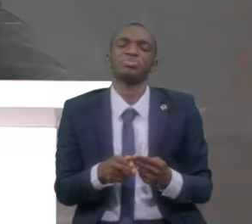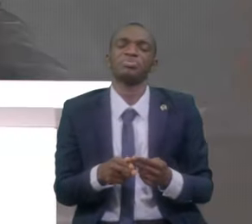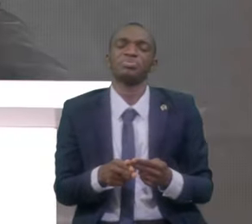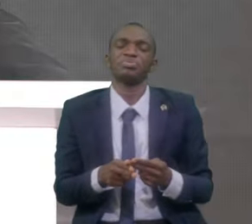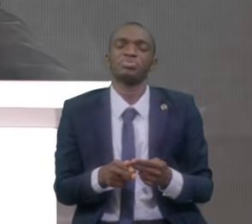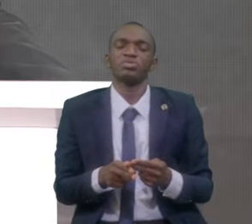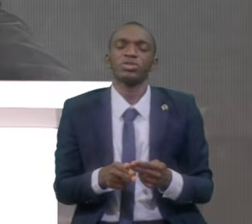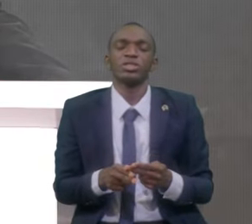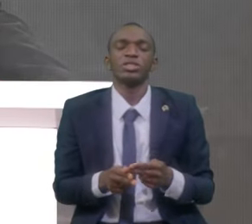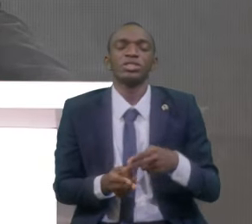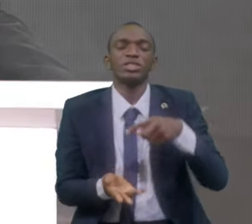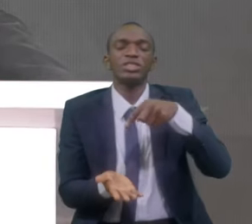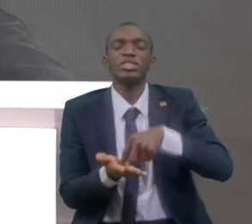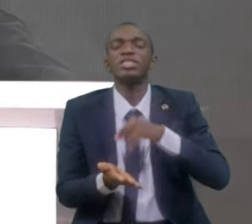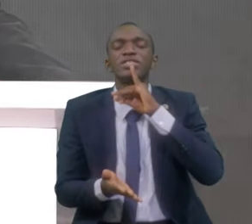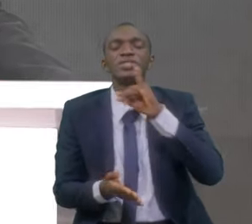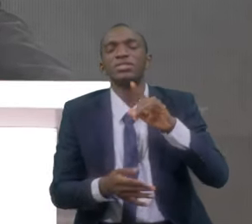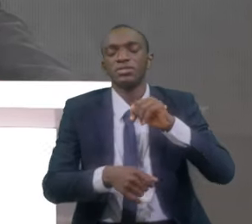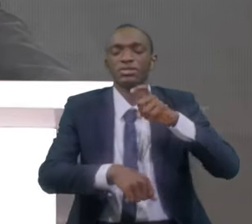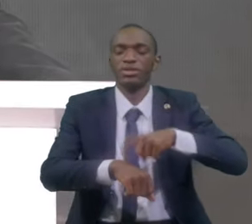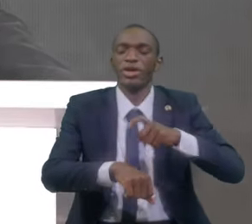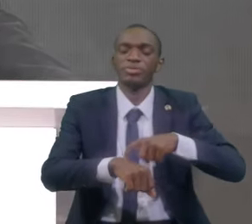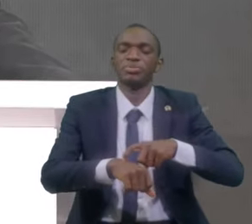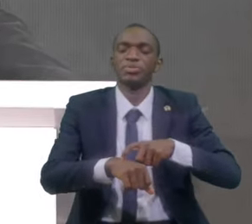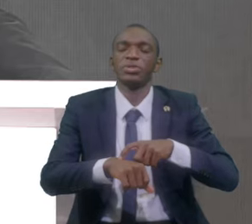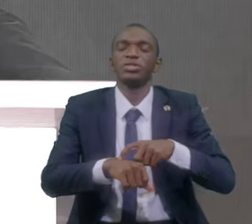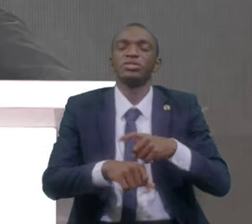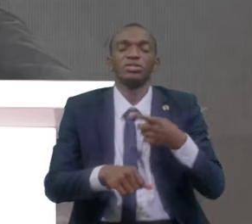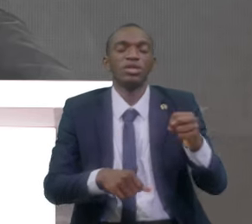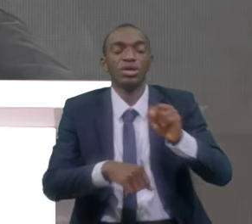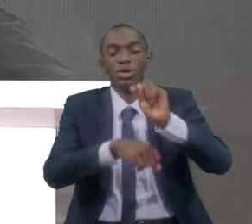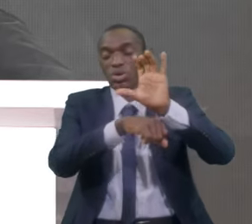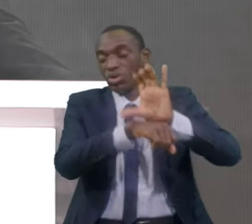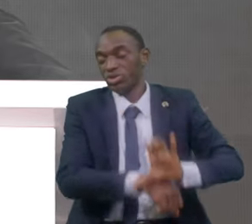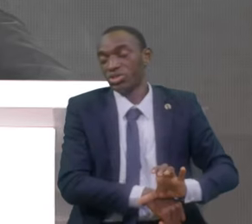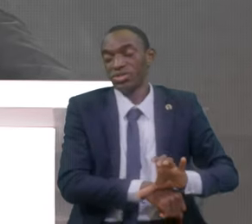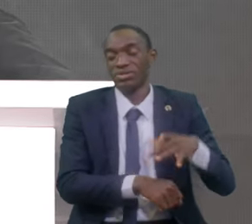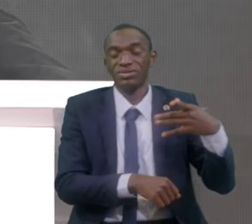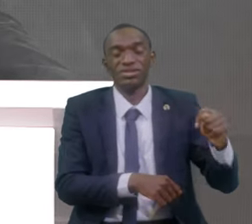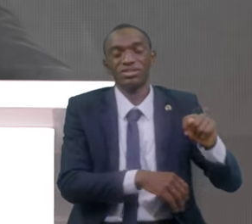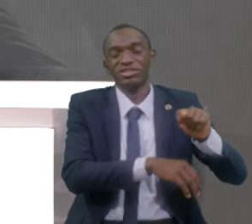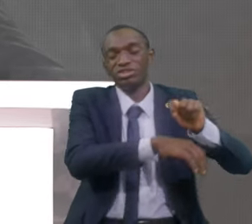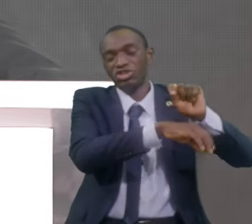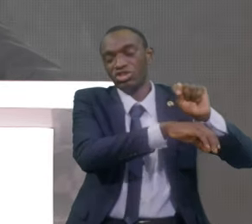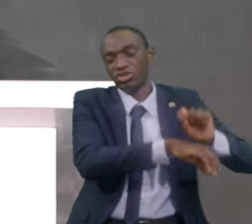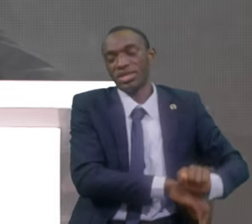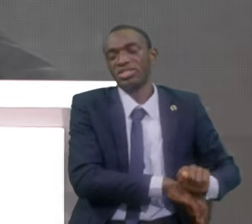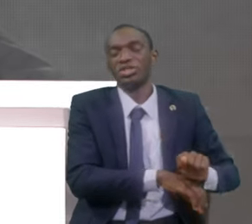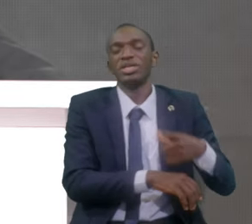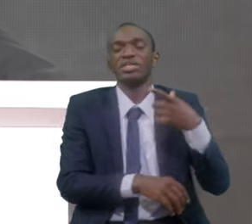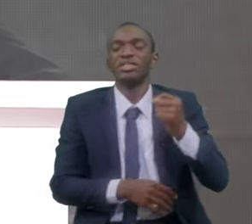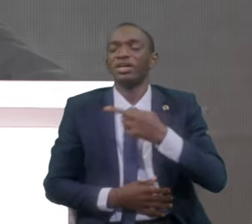This is the time that the culture, the tradition, the